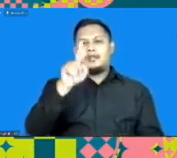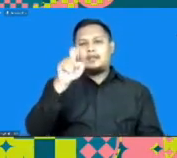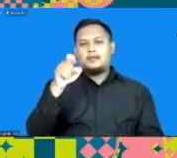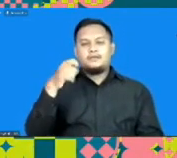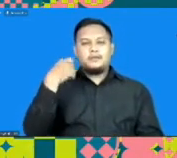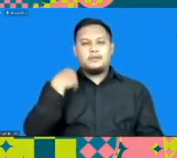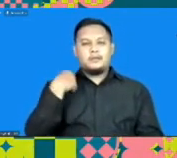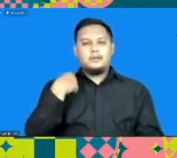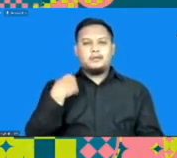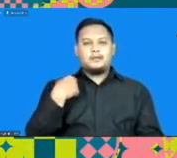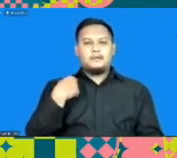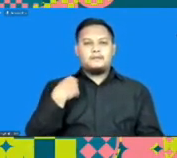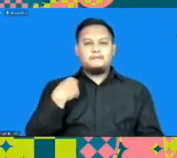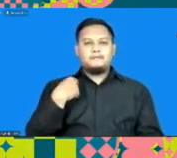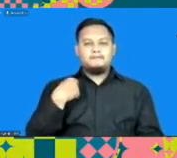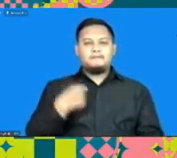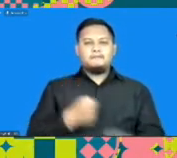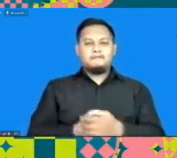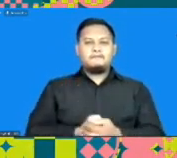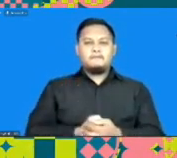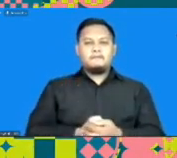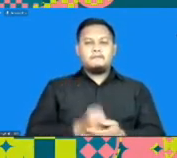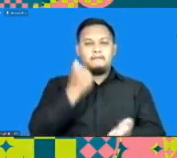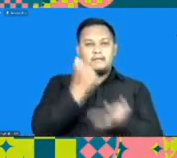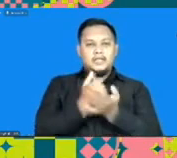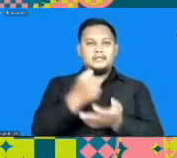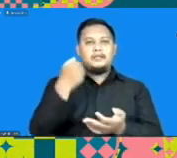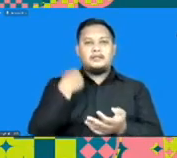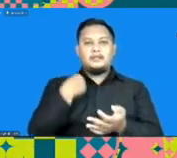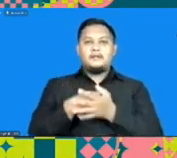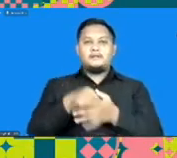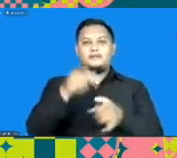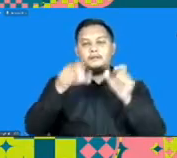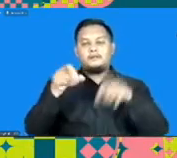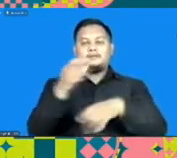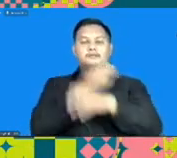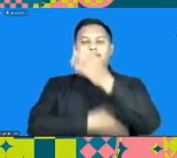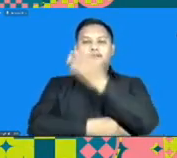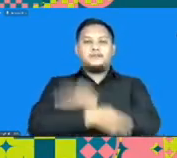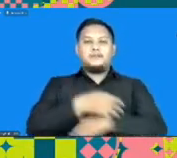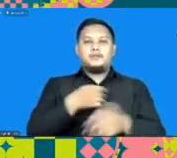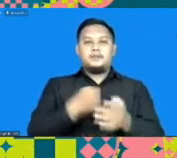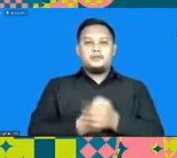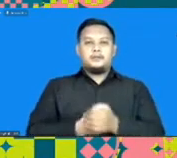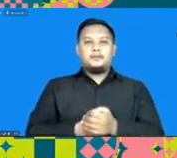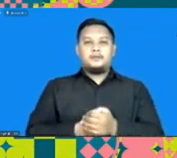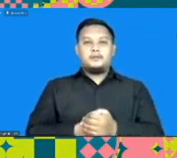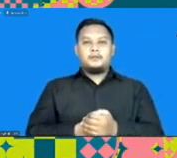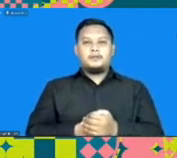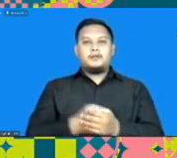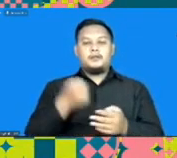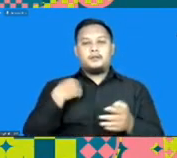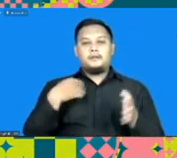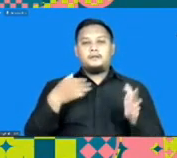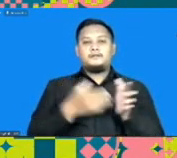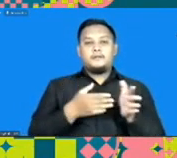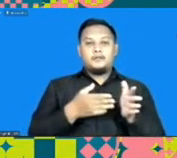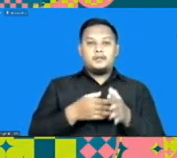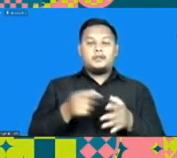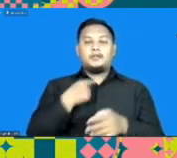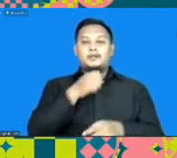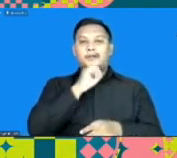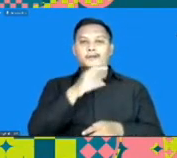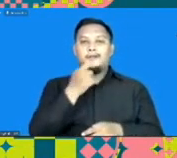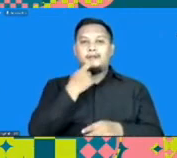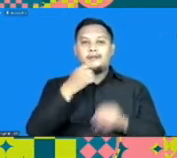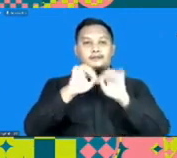disability or, you know, people who have other challenges. And so we're really talking about social inclusion. And Bapak Anggoro has